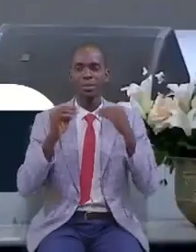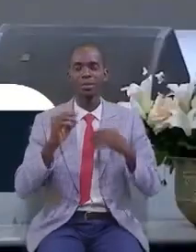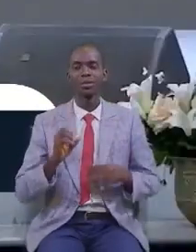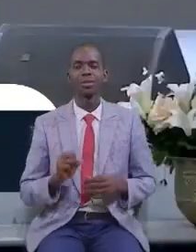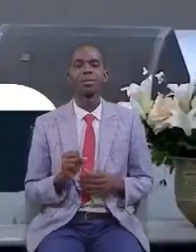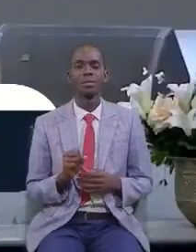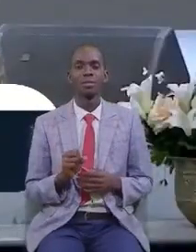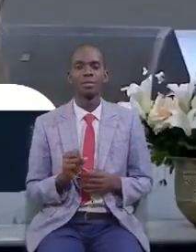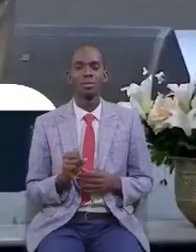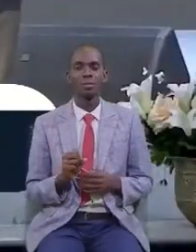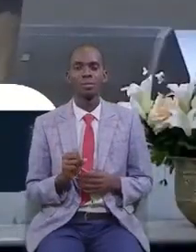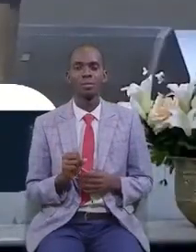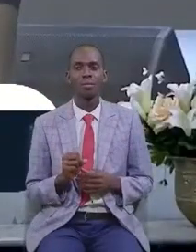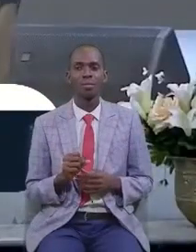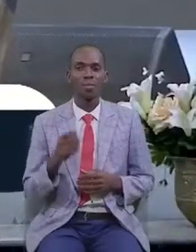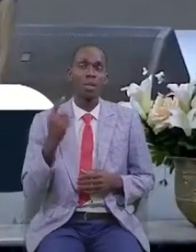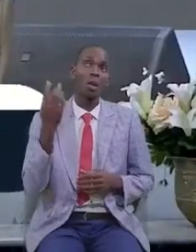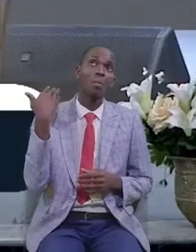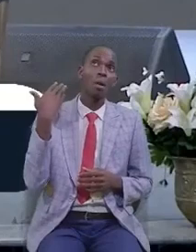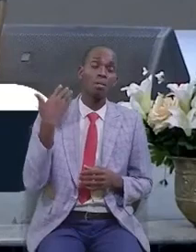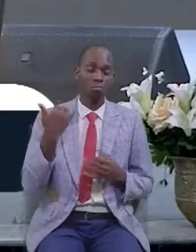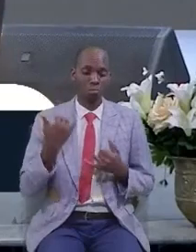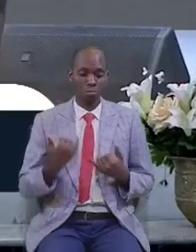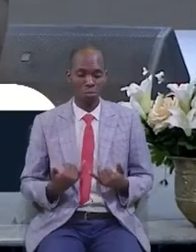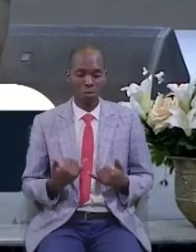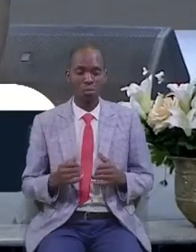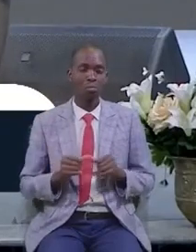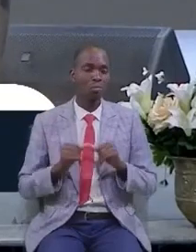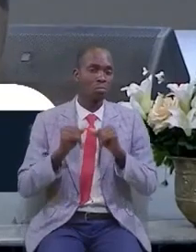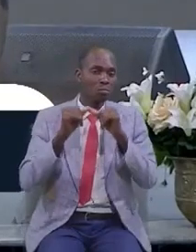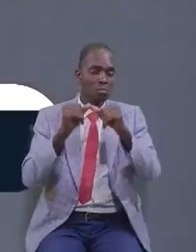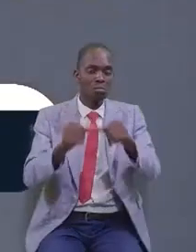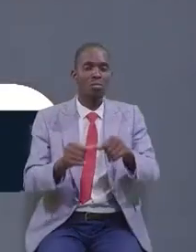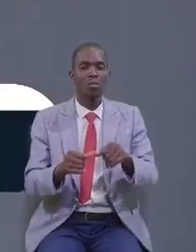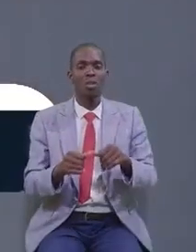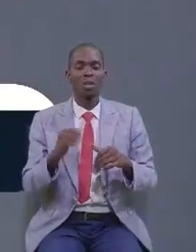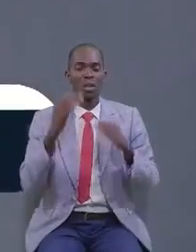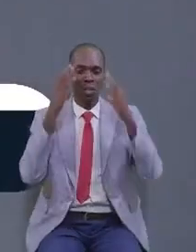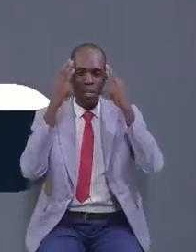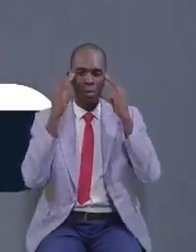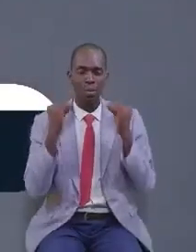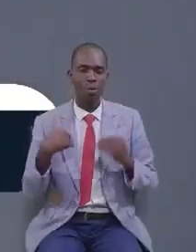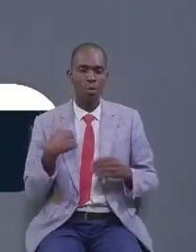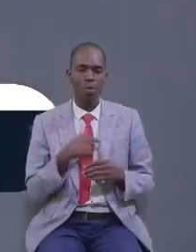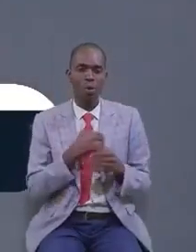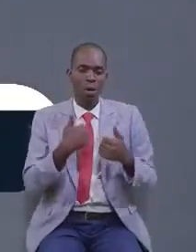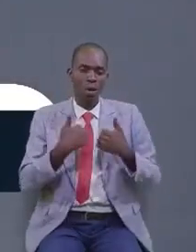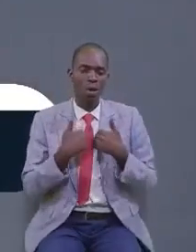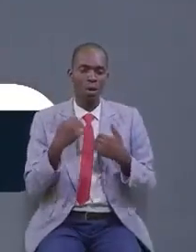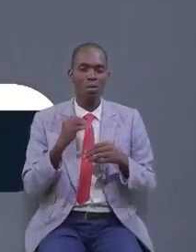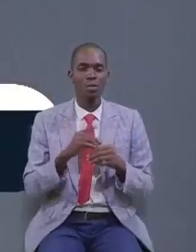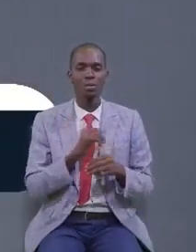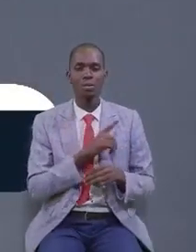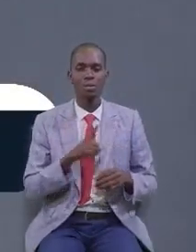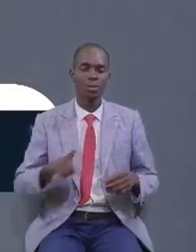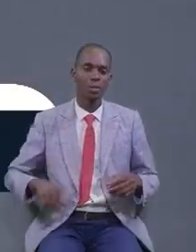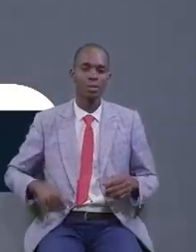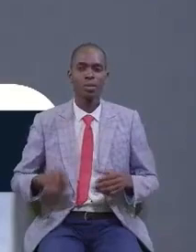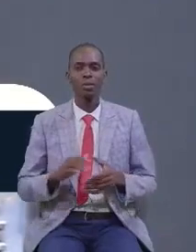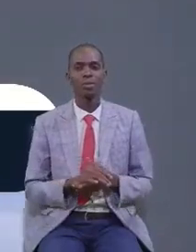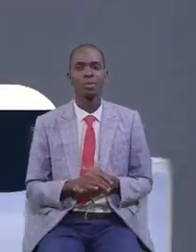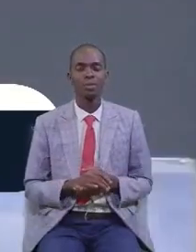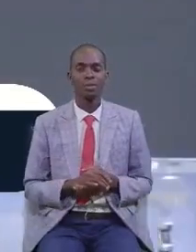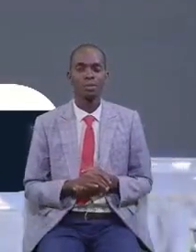bhinnamaina anubhavalu the past the present the perpetual experience that we have in the lord gatolo gani vartamanamlo gani